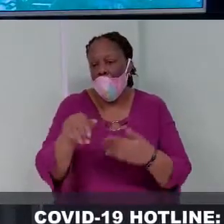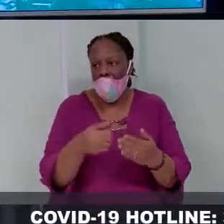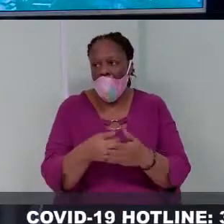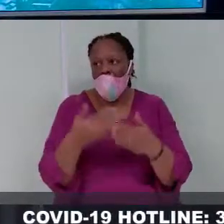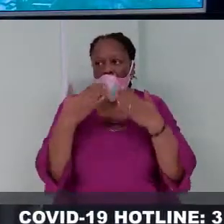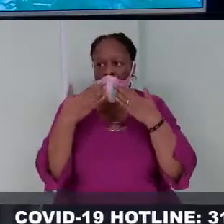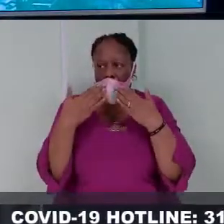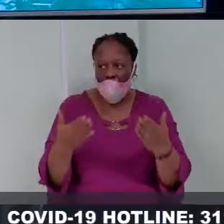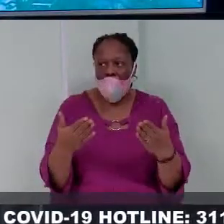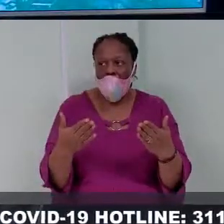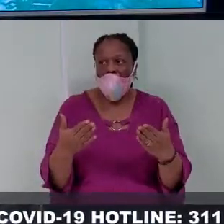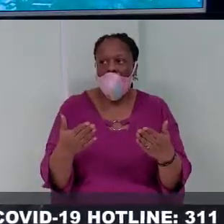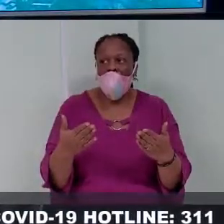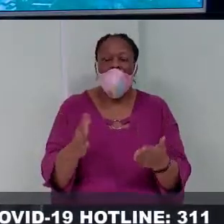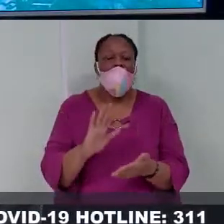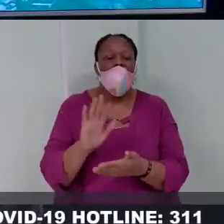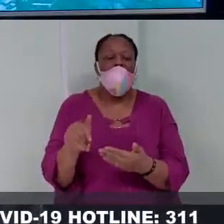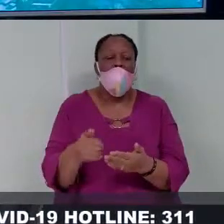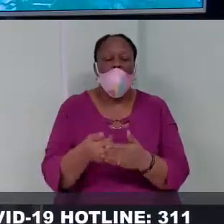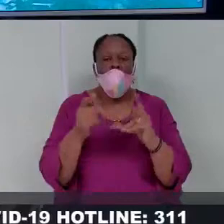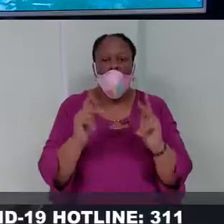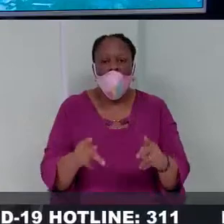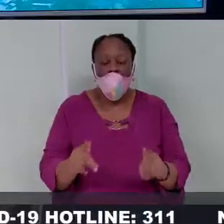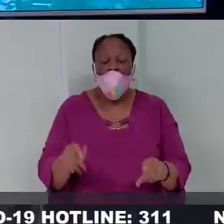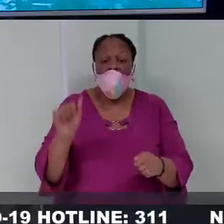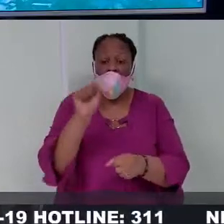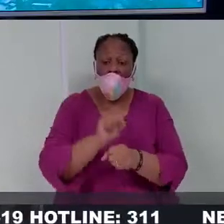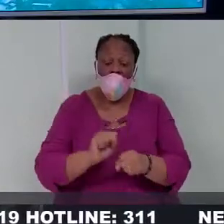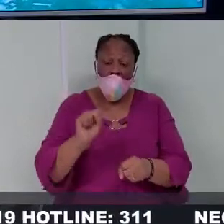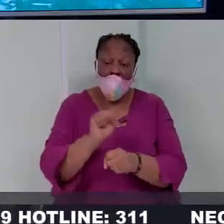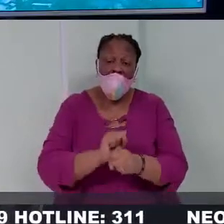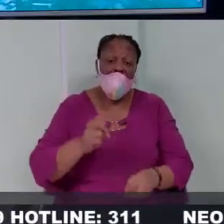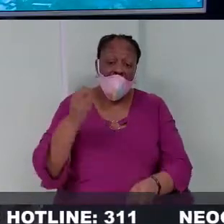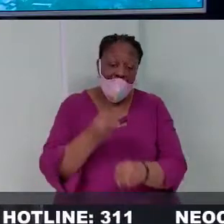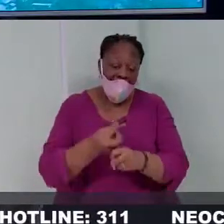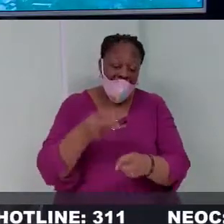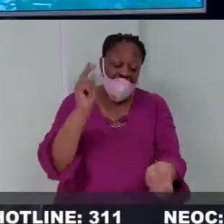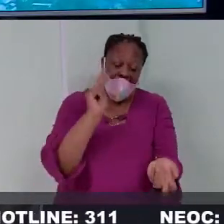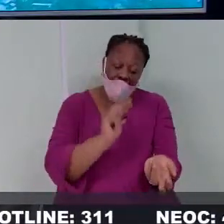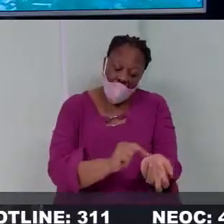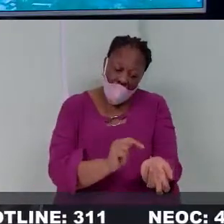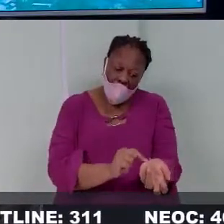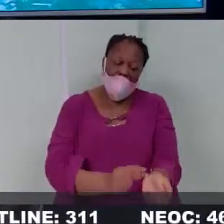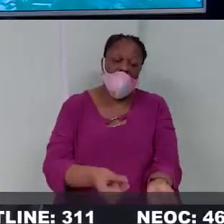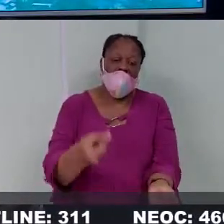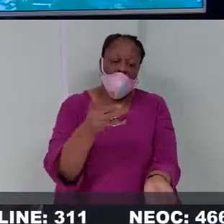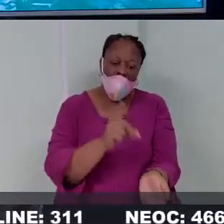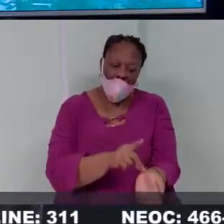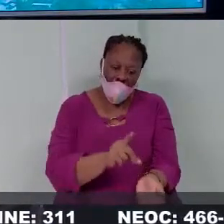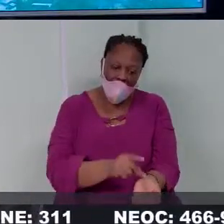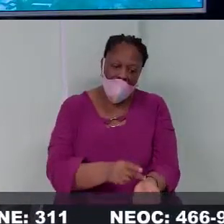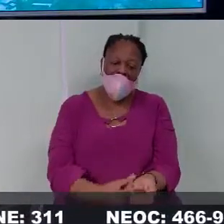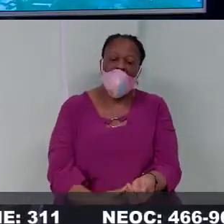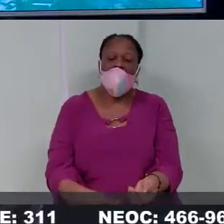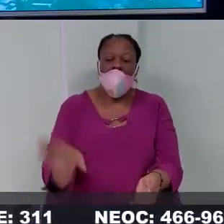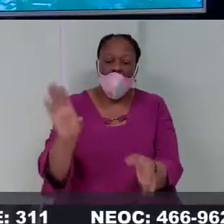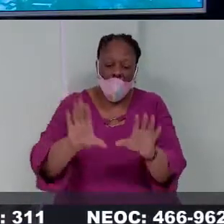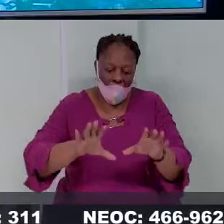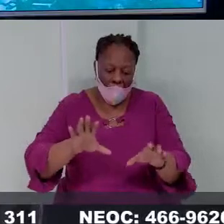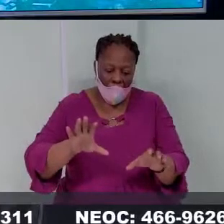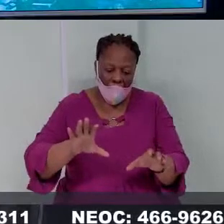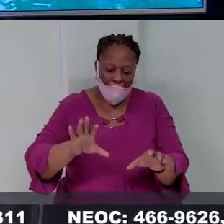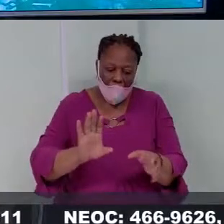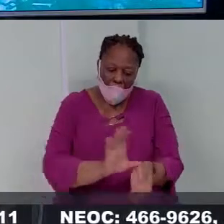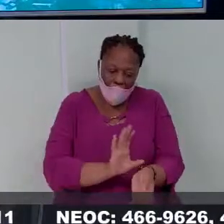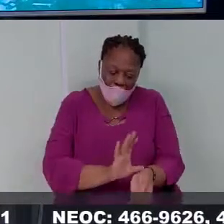we continue to thank all of our frontline workers, the people who are working in data entry, and every one of you